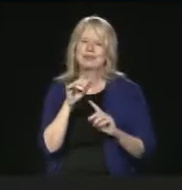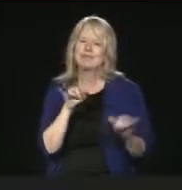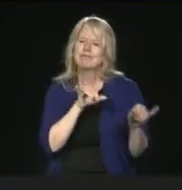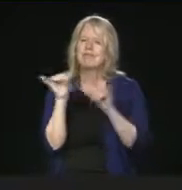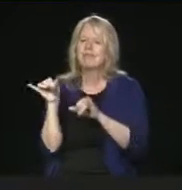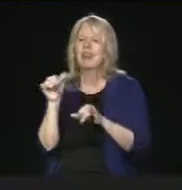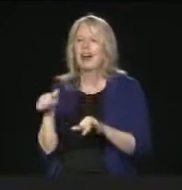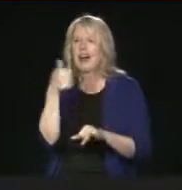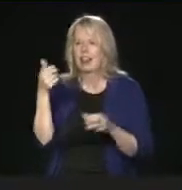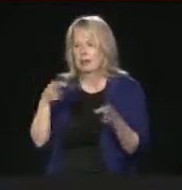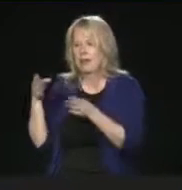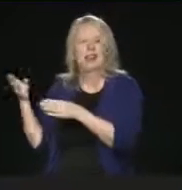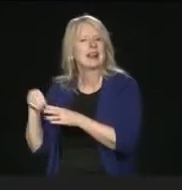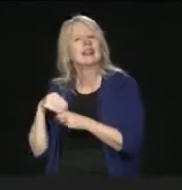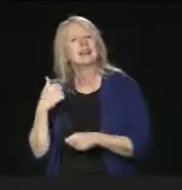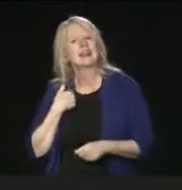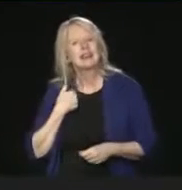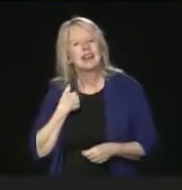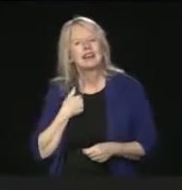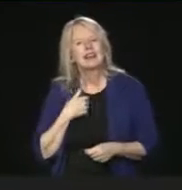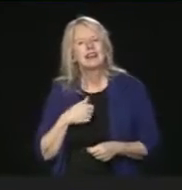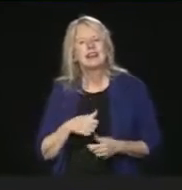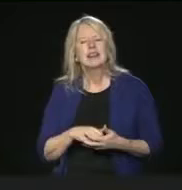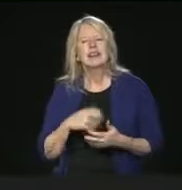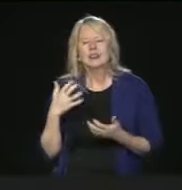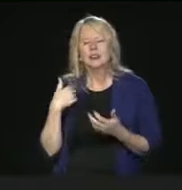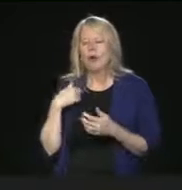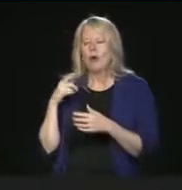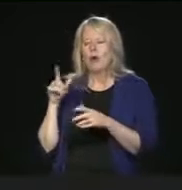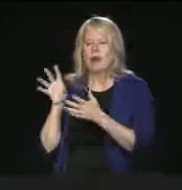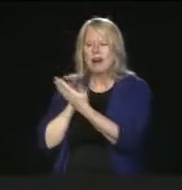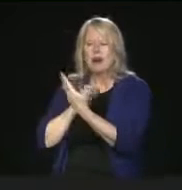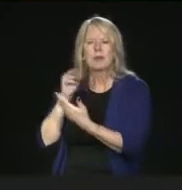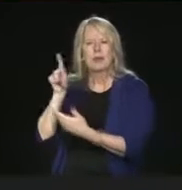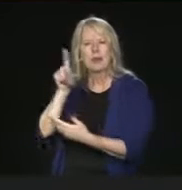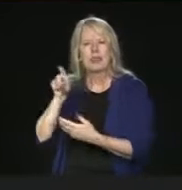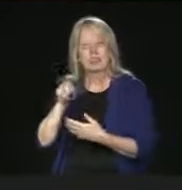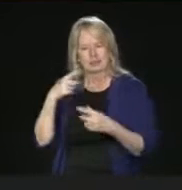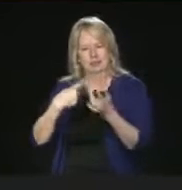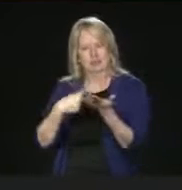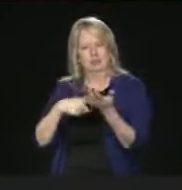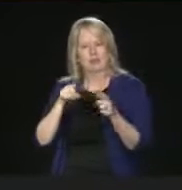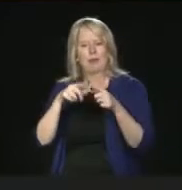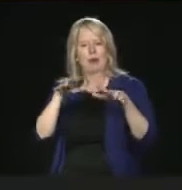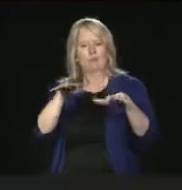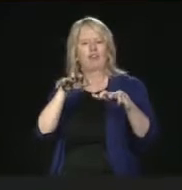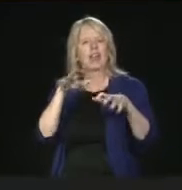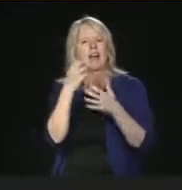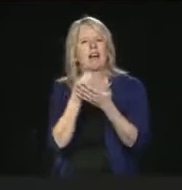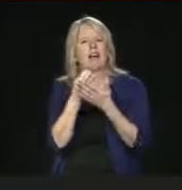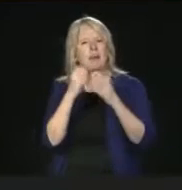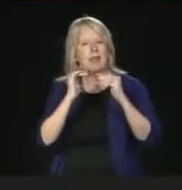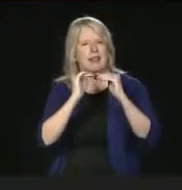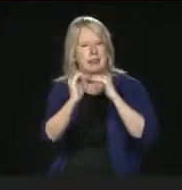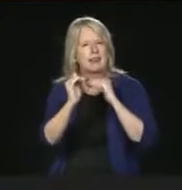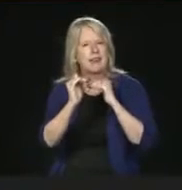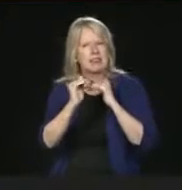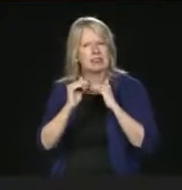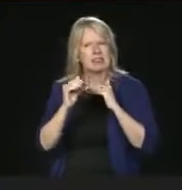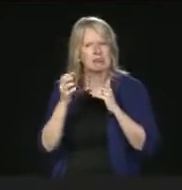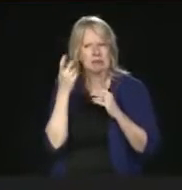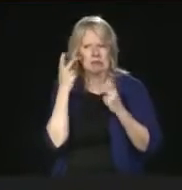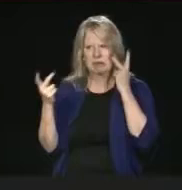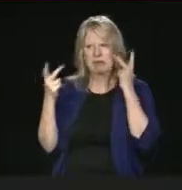person in Canada. Just picking up on my colleague's question about freezing the economy, this seems to be a fairly significant move by a number